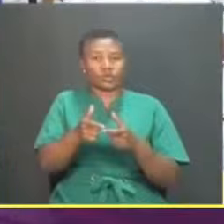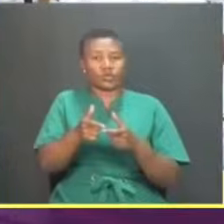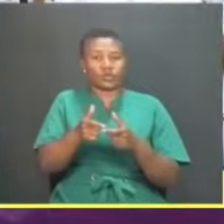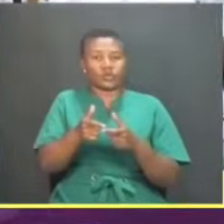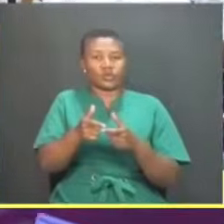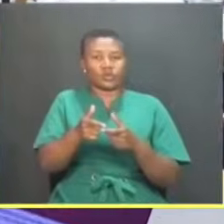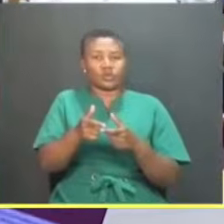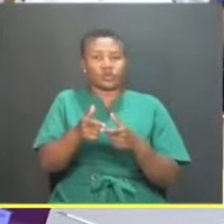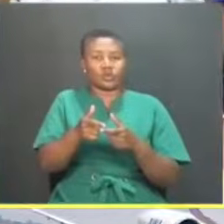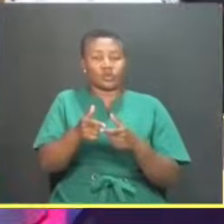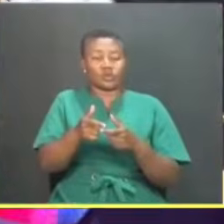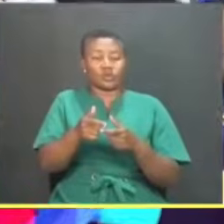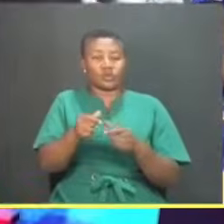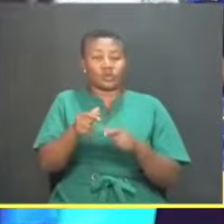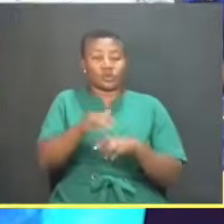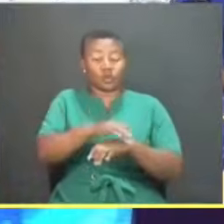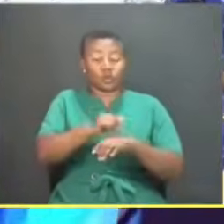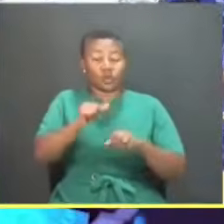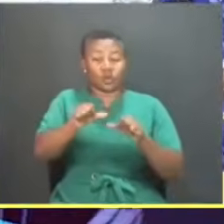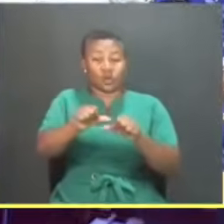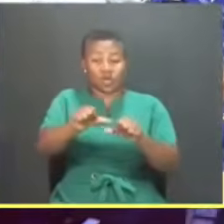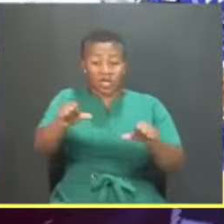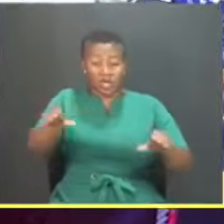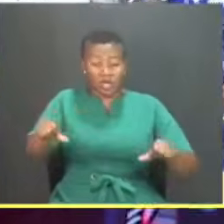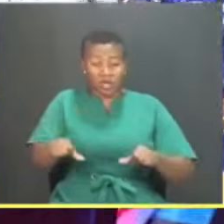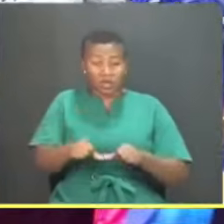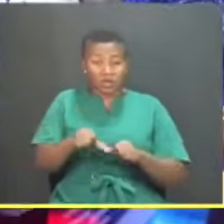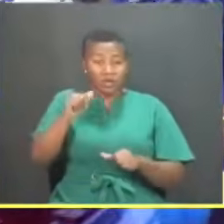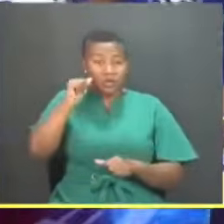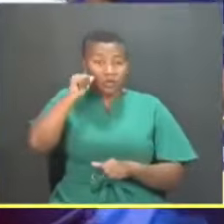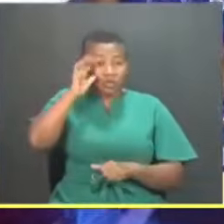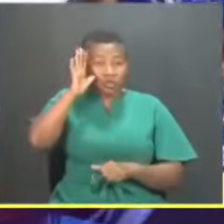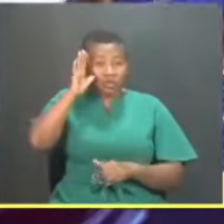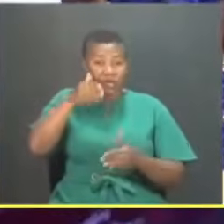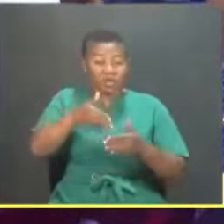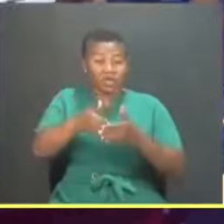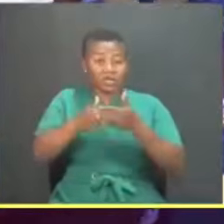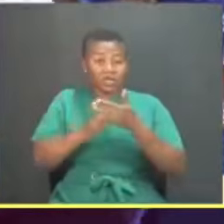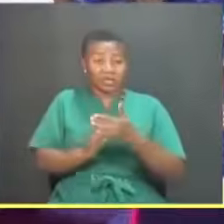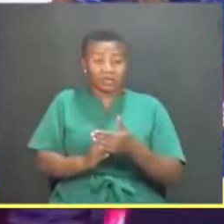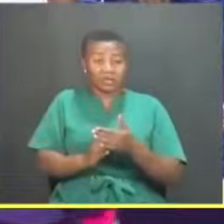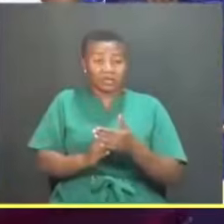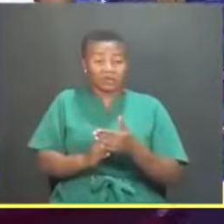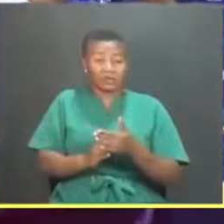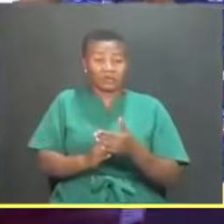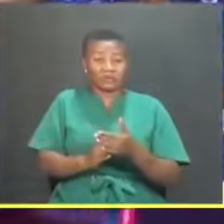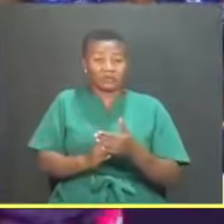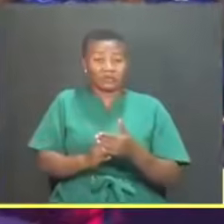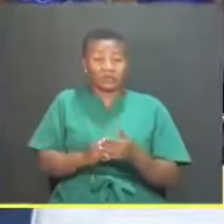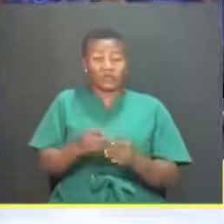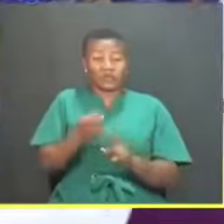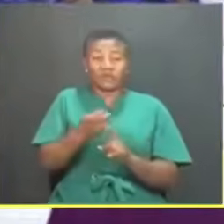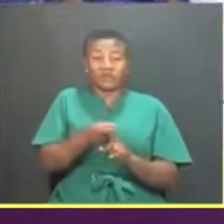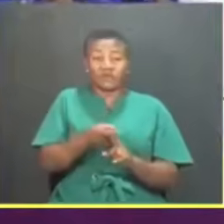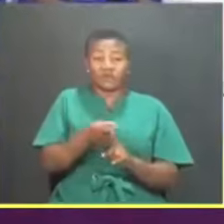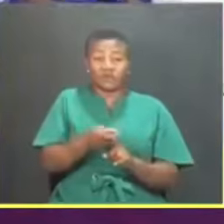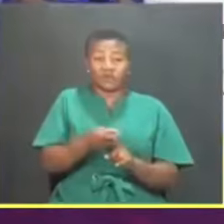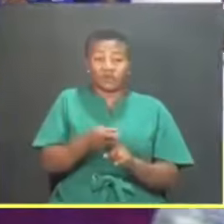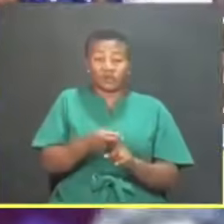as area women leaders from Sheffield